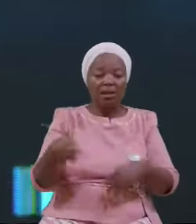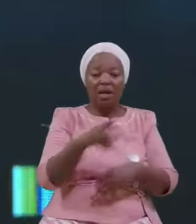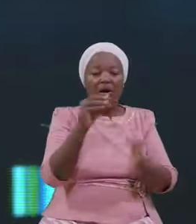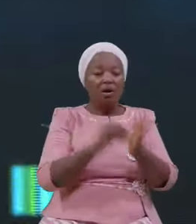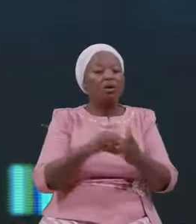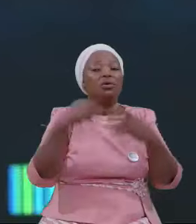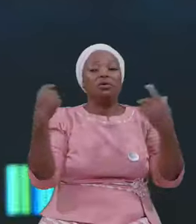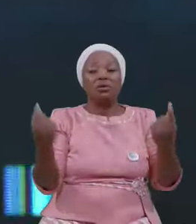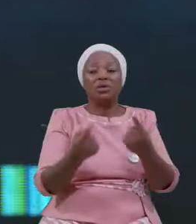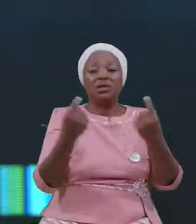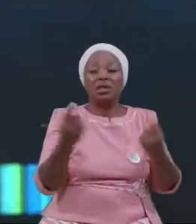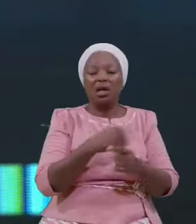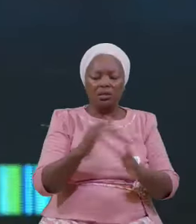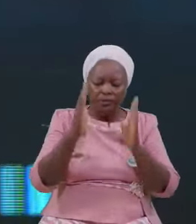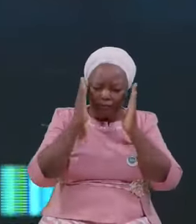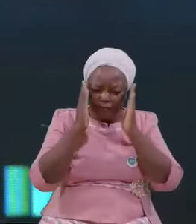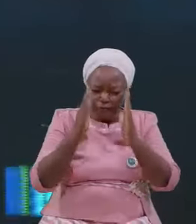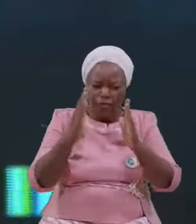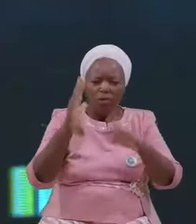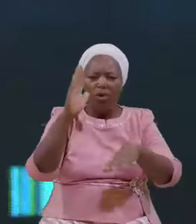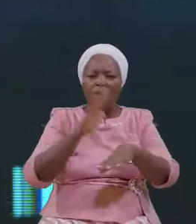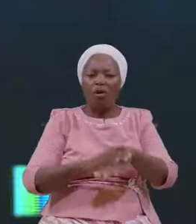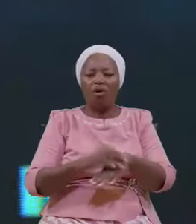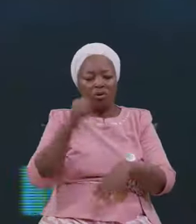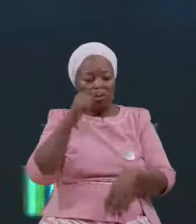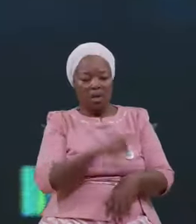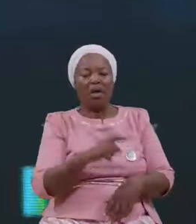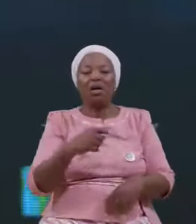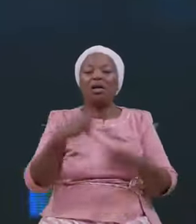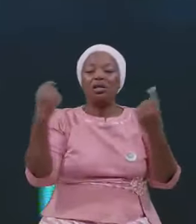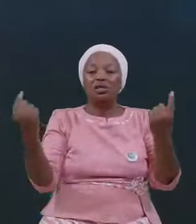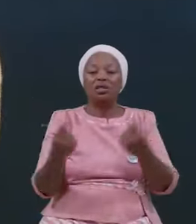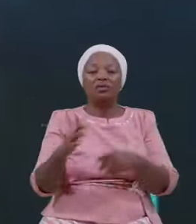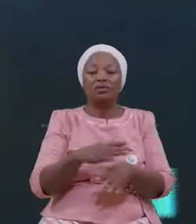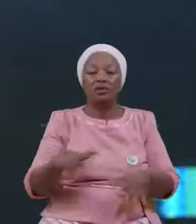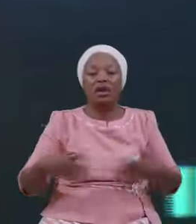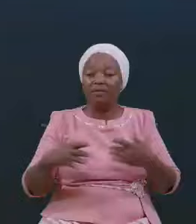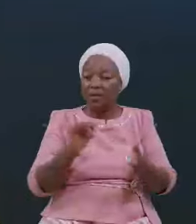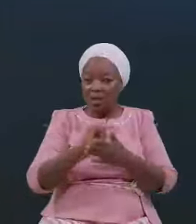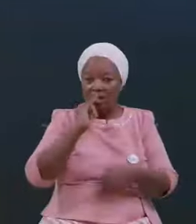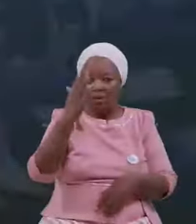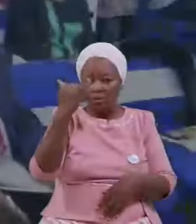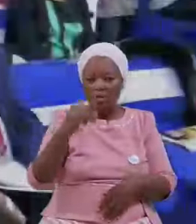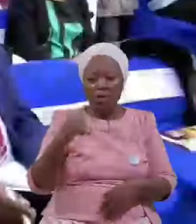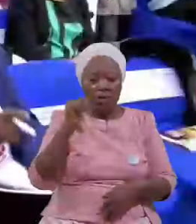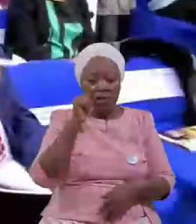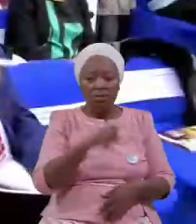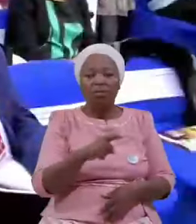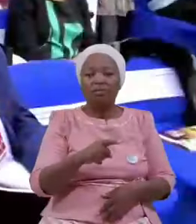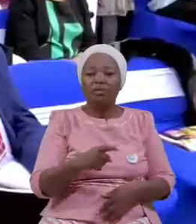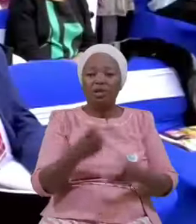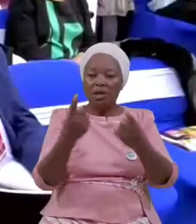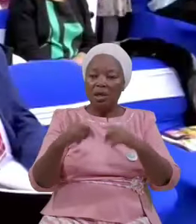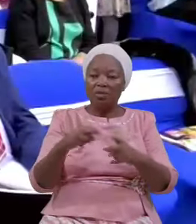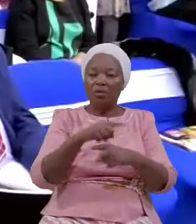they focused on her sinful life. That's why she came when she knew